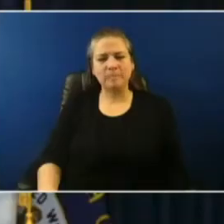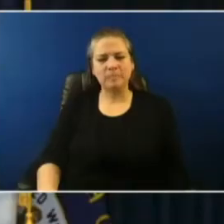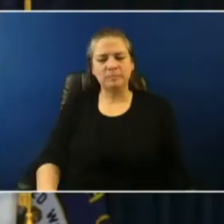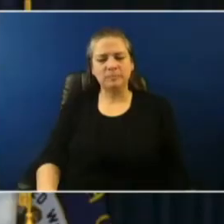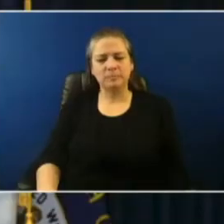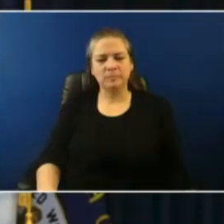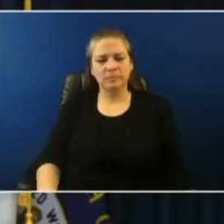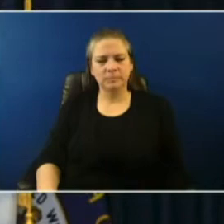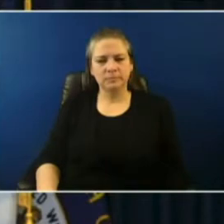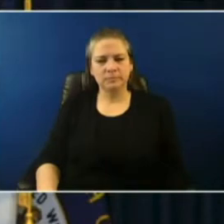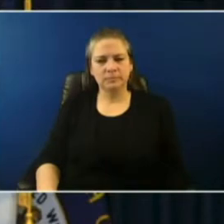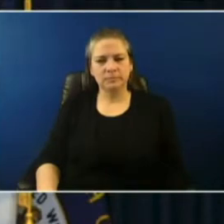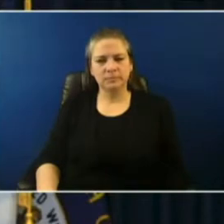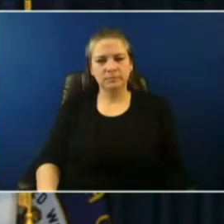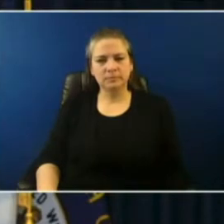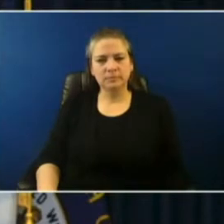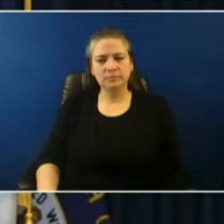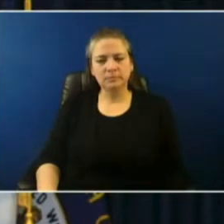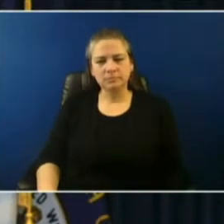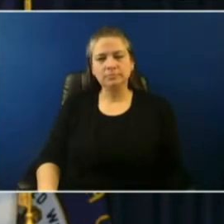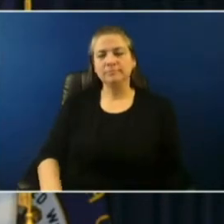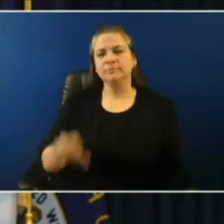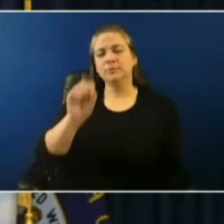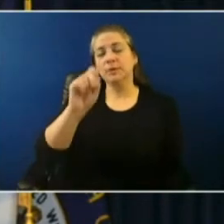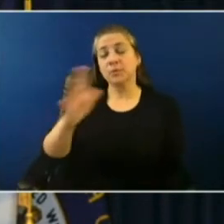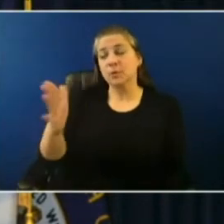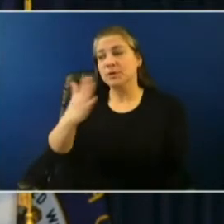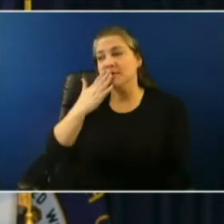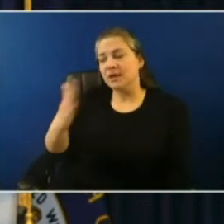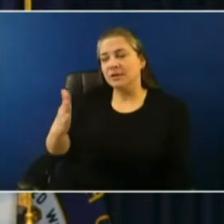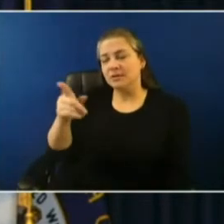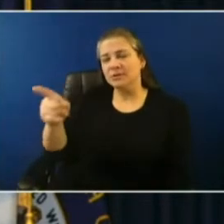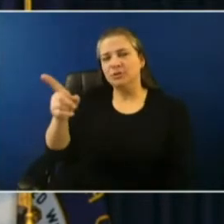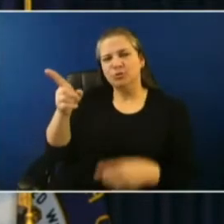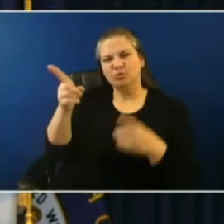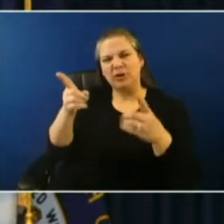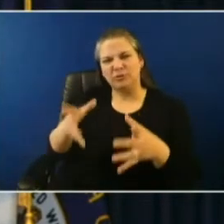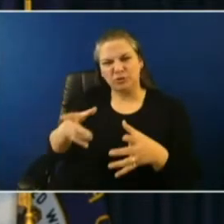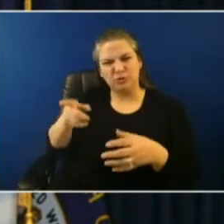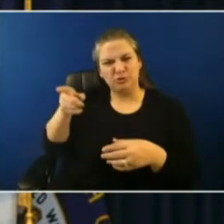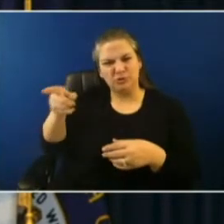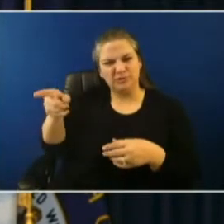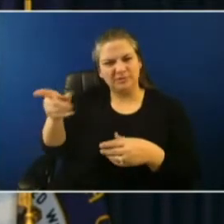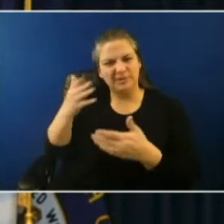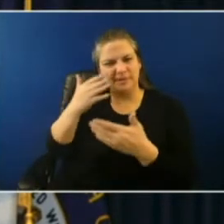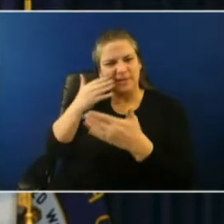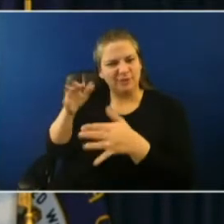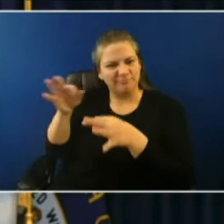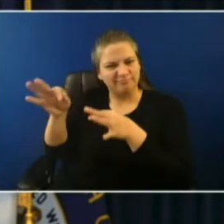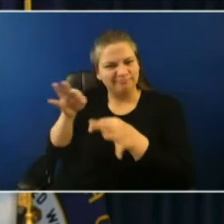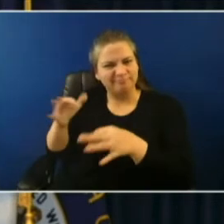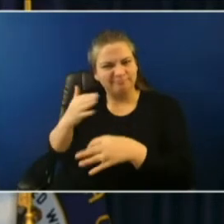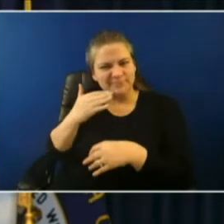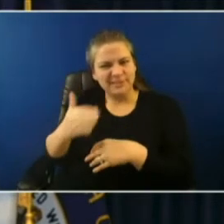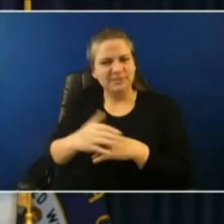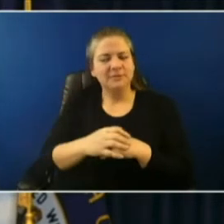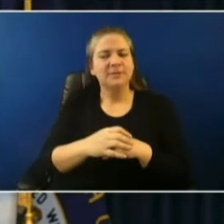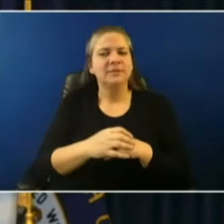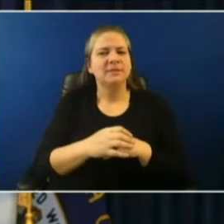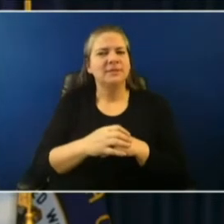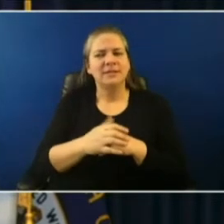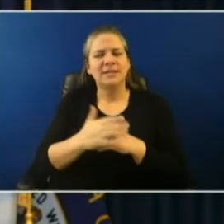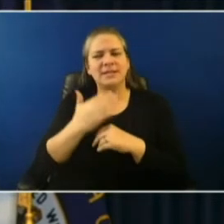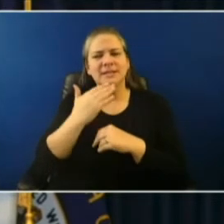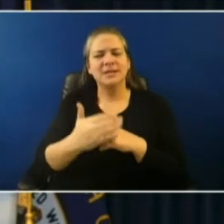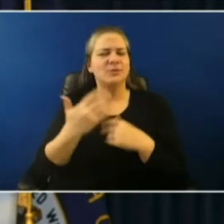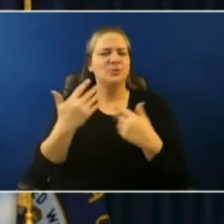All right. Well, thanks, Mr. Director, and thanks too for the really extraordinary partnership